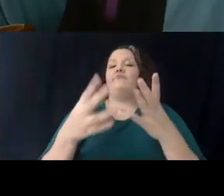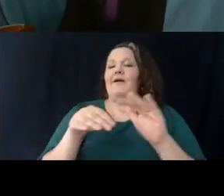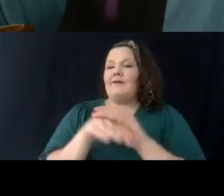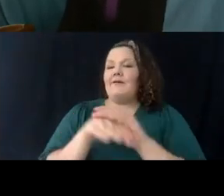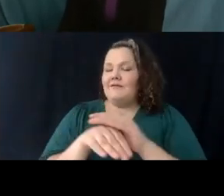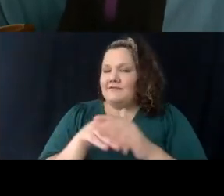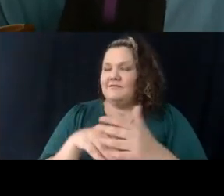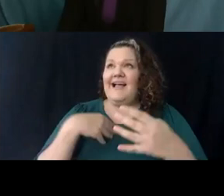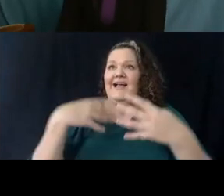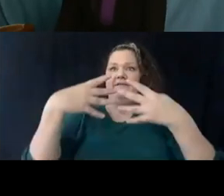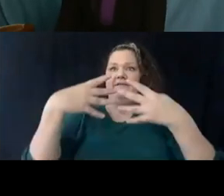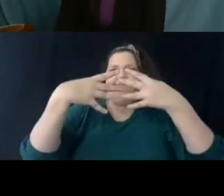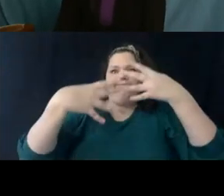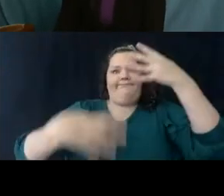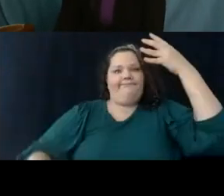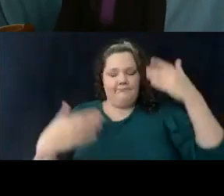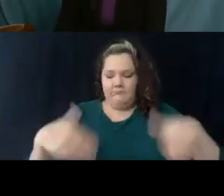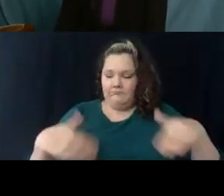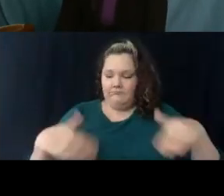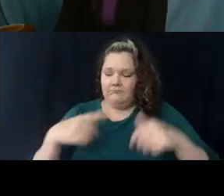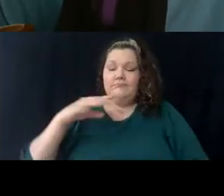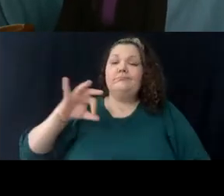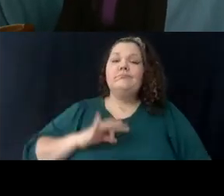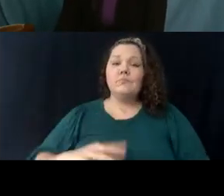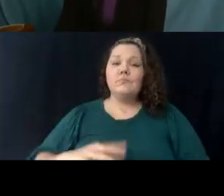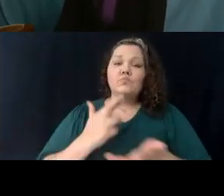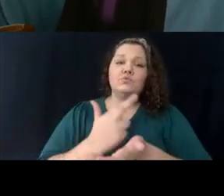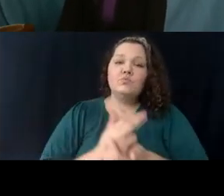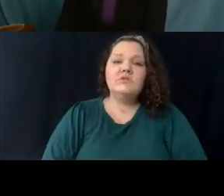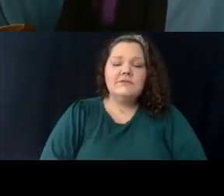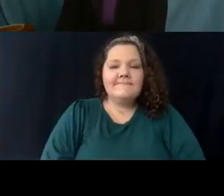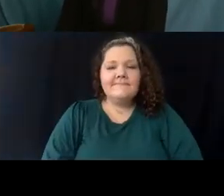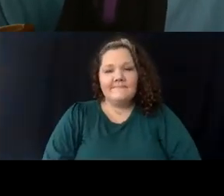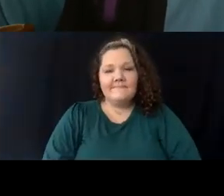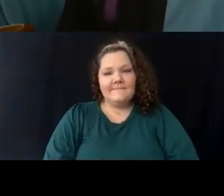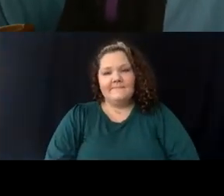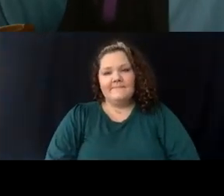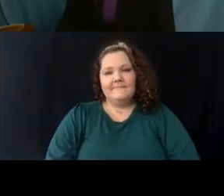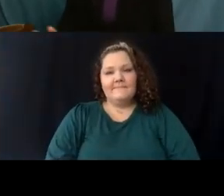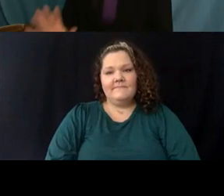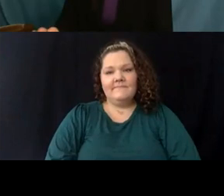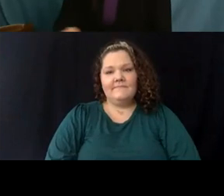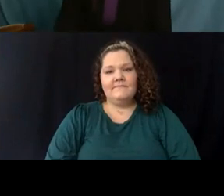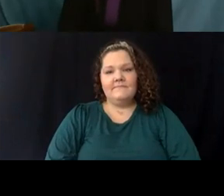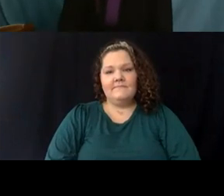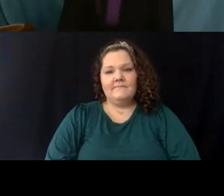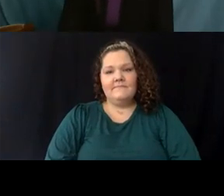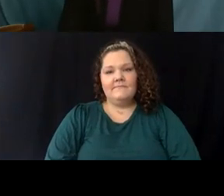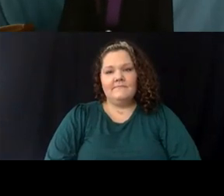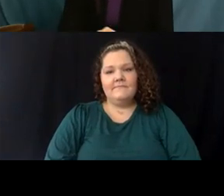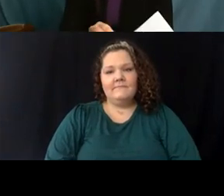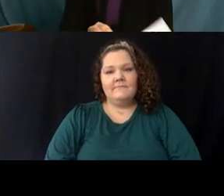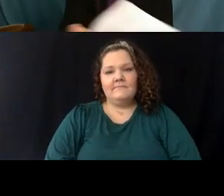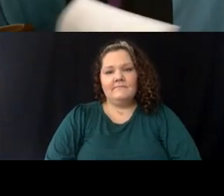about basic things right down to how to use HTML and coding, how to structure your website and that sort of thing. So it's an actually